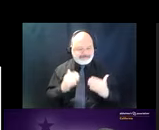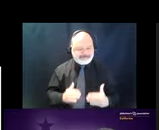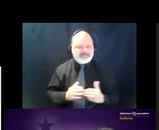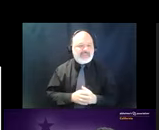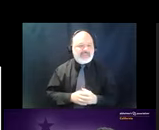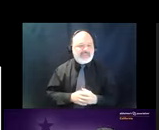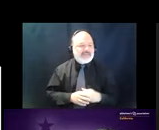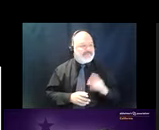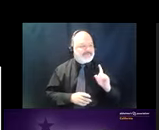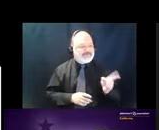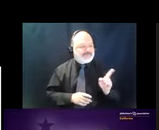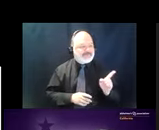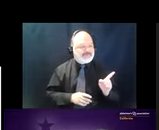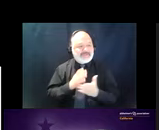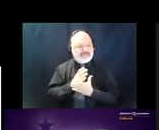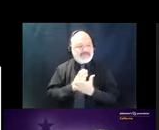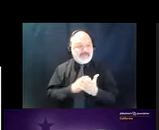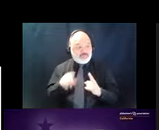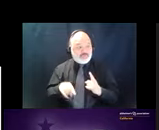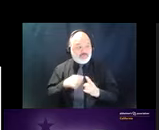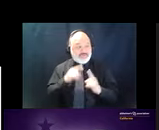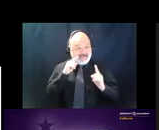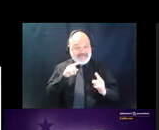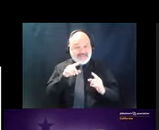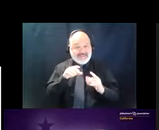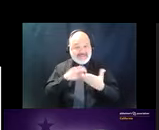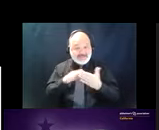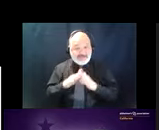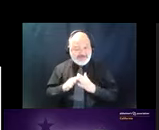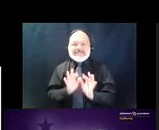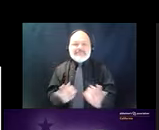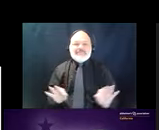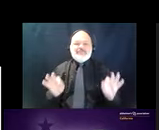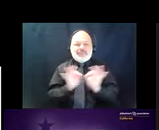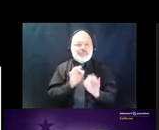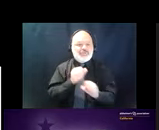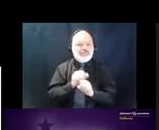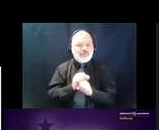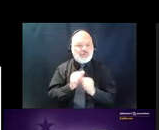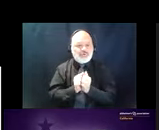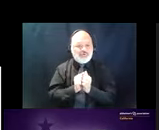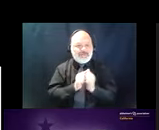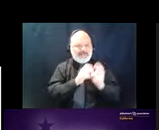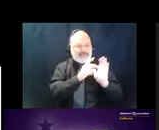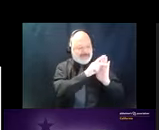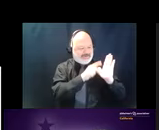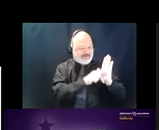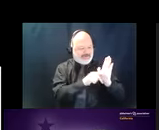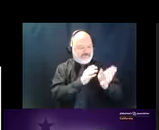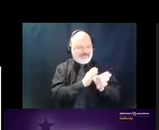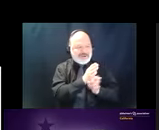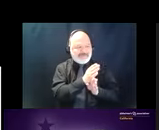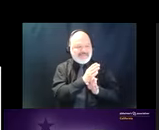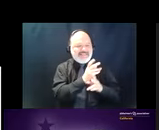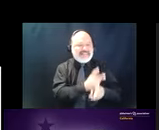So this is the part when we really get into the community, it's important to work with principle of primary care. And this is